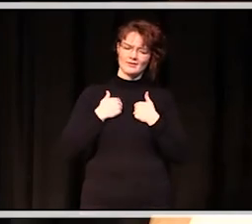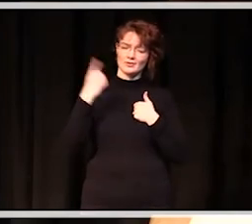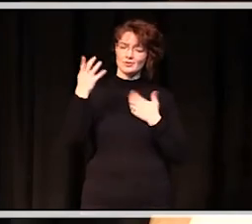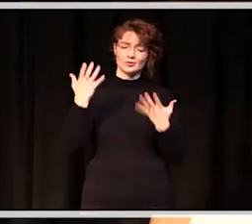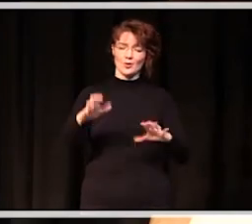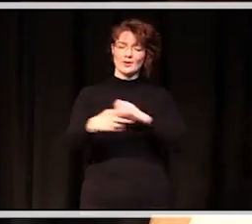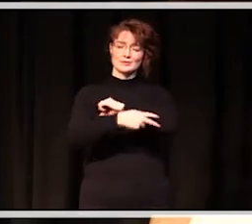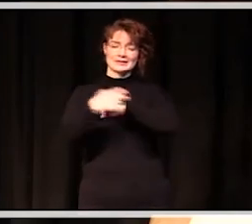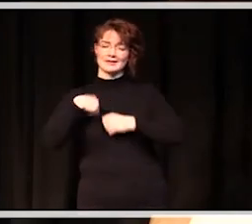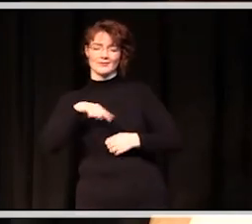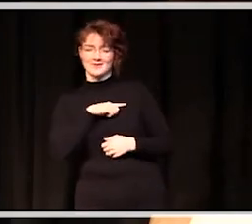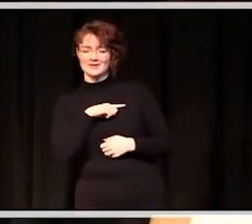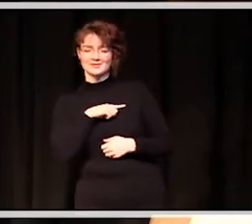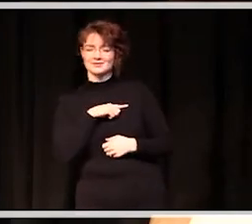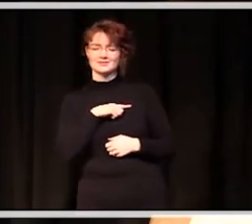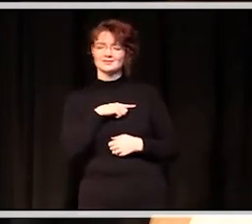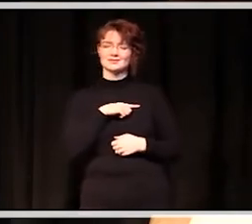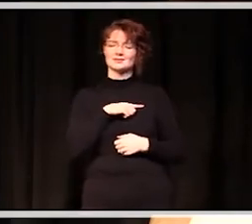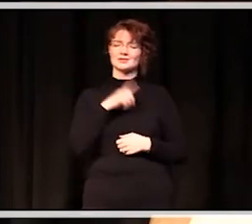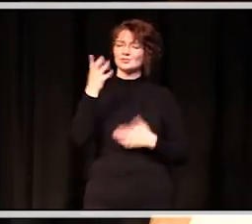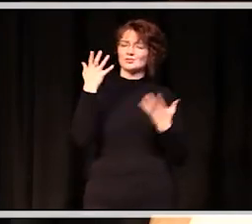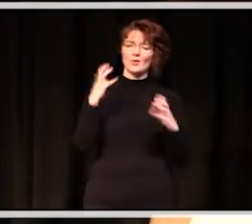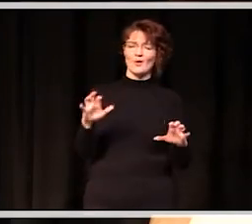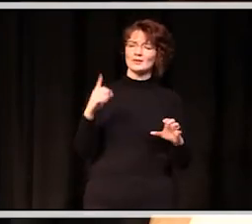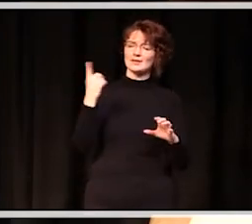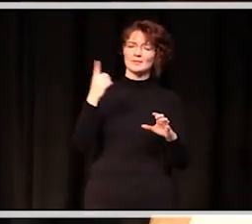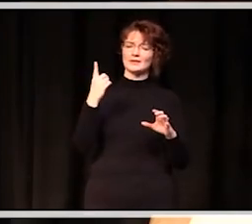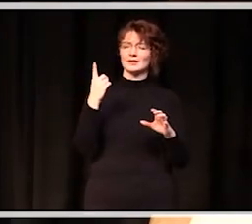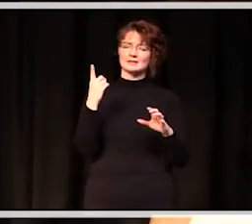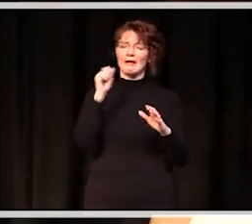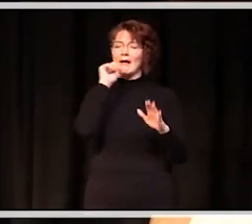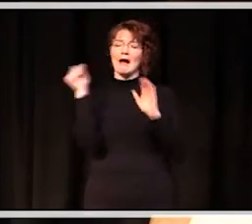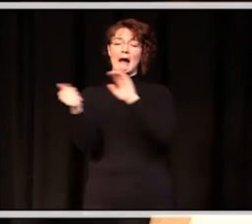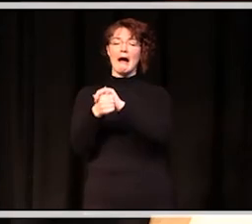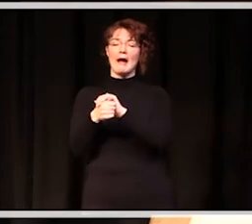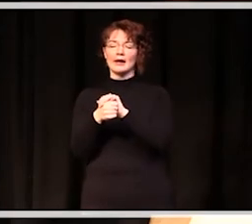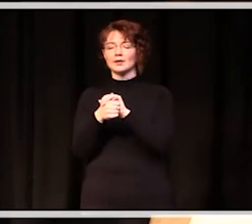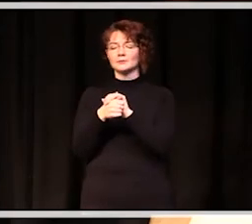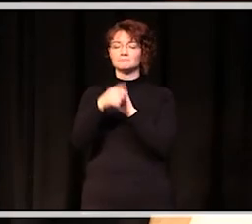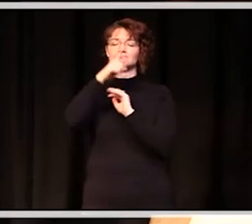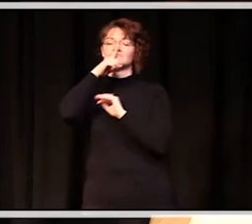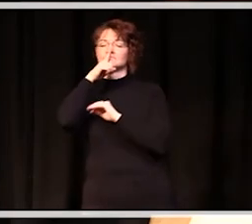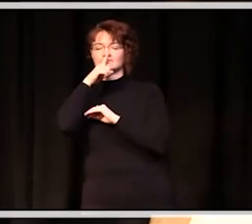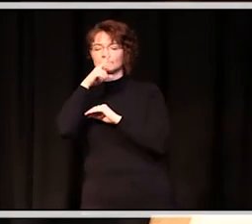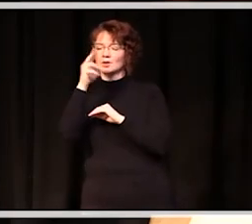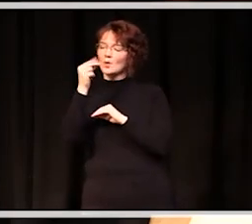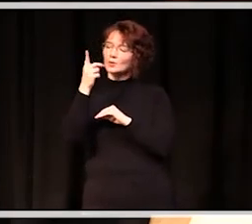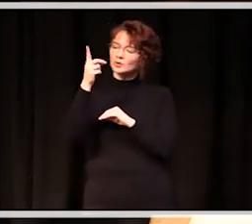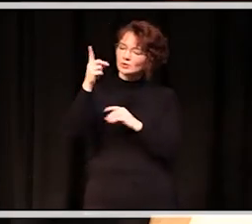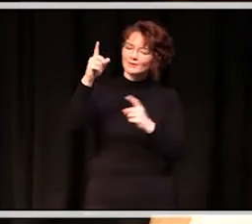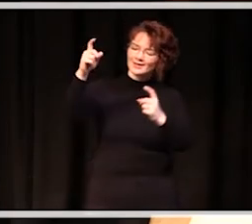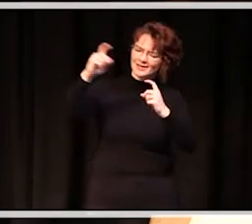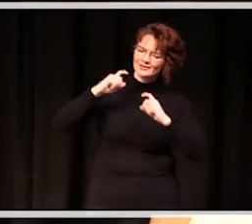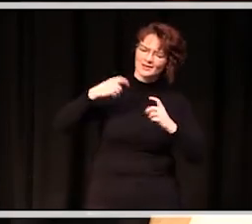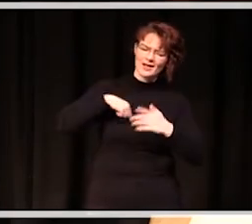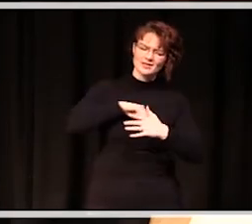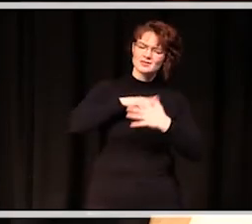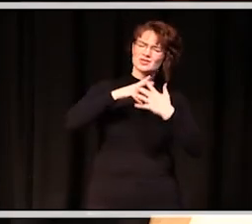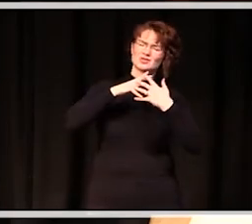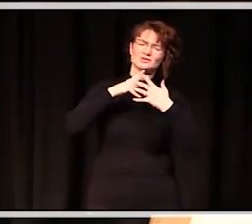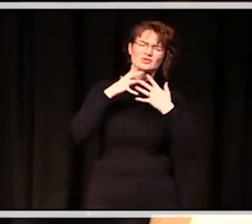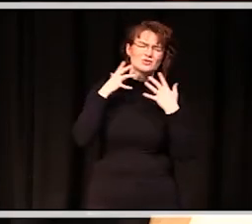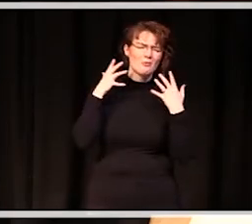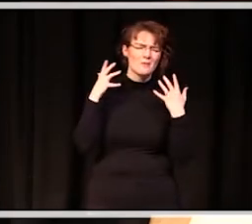us. You don't want something to hide something from us. You actually have given us so